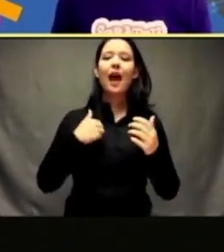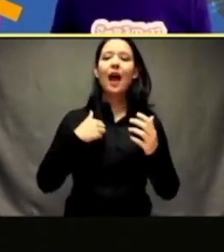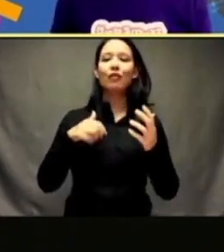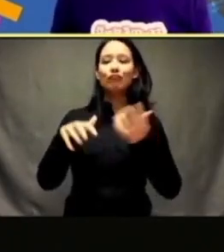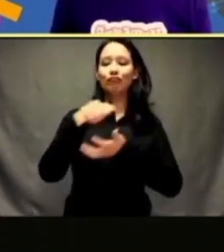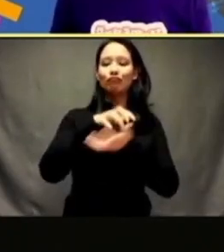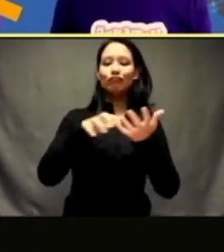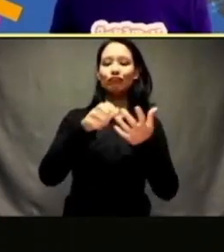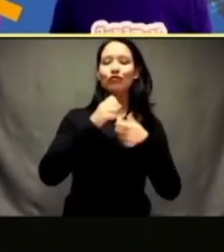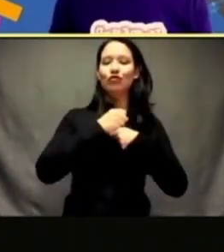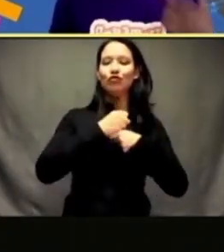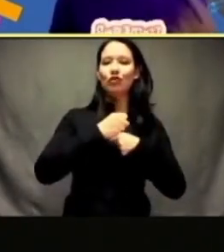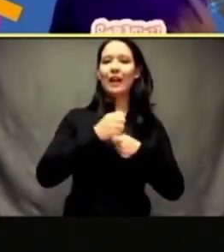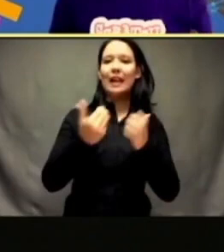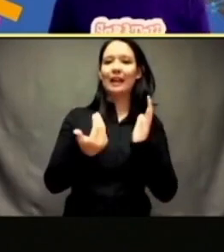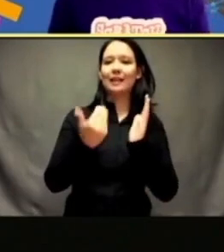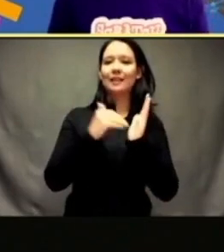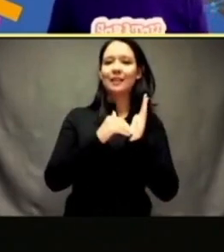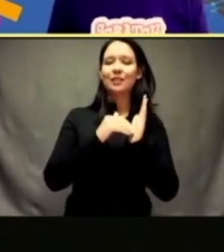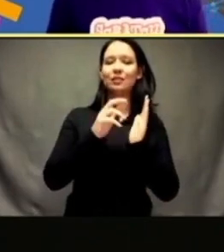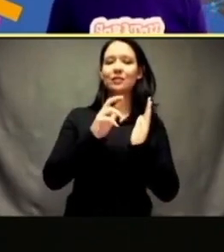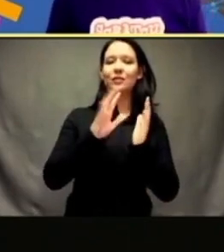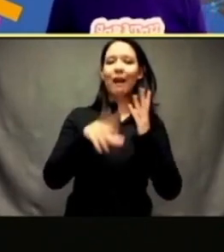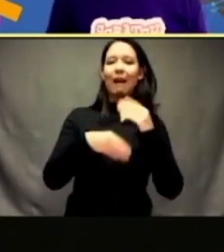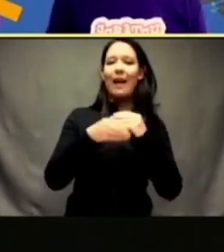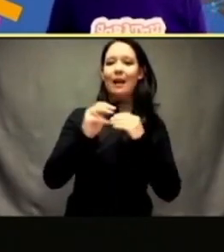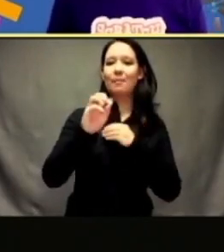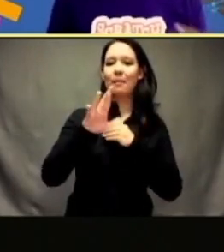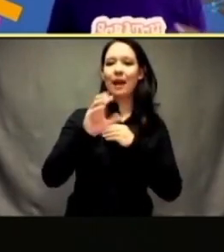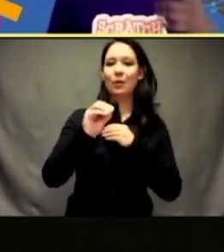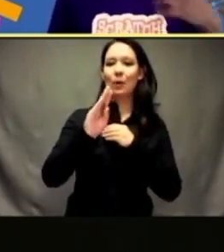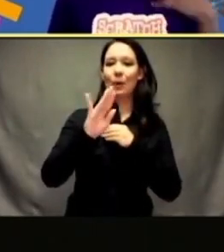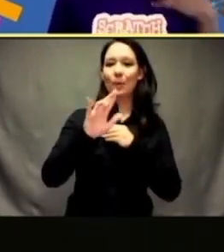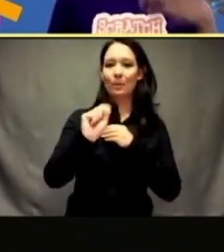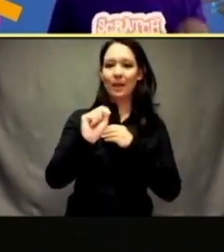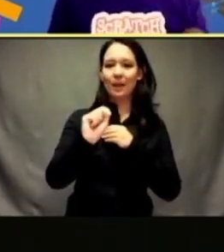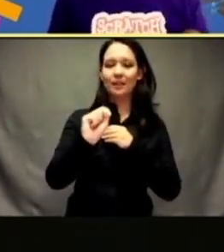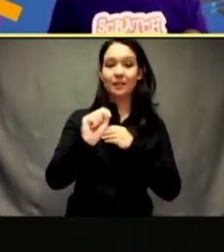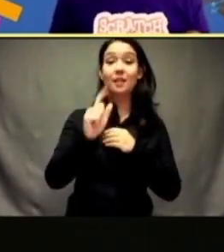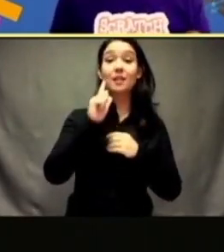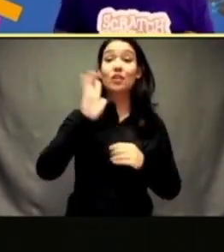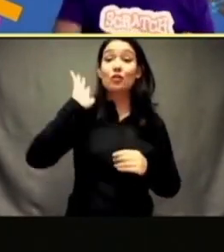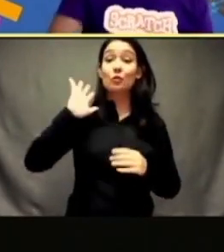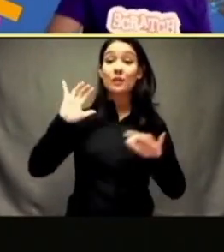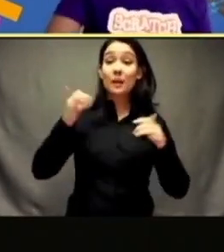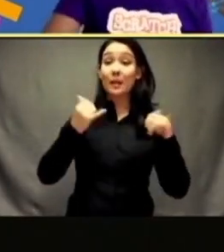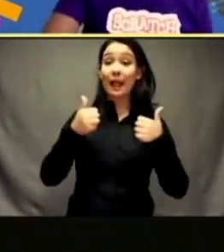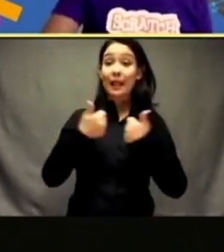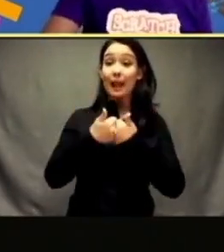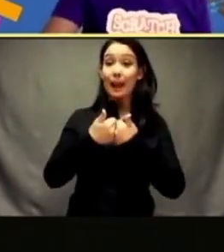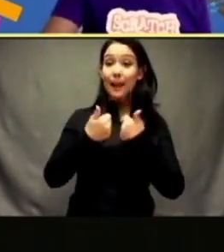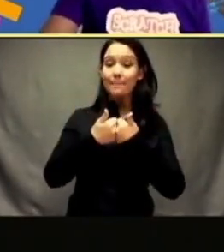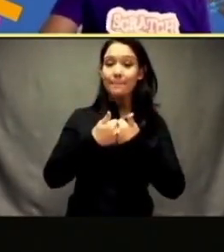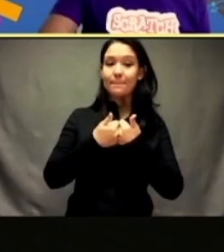just to add in this microbit component, because the way that you used to play it is you would